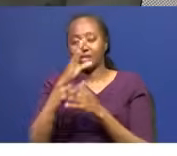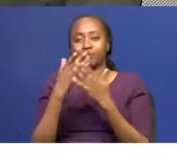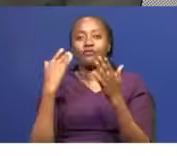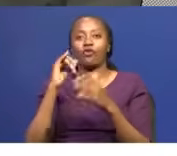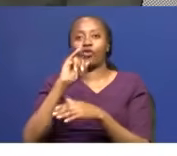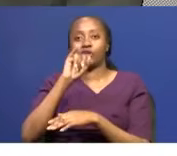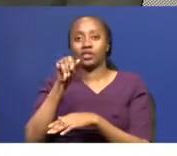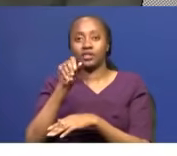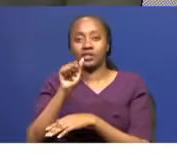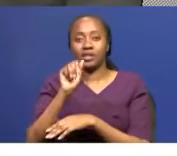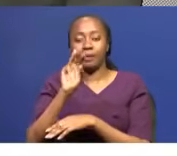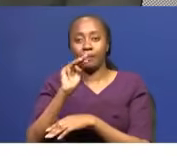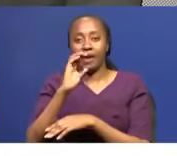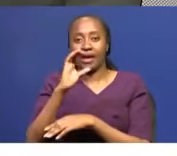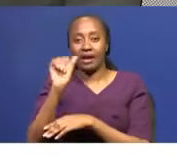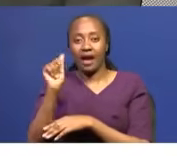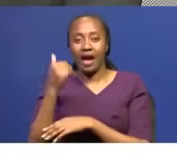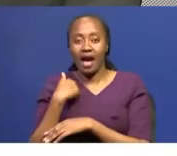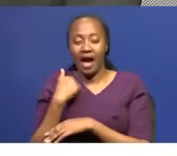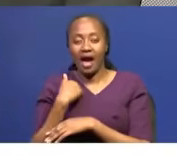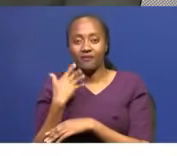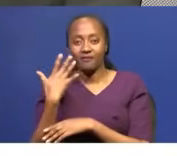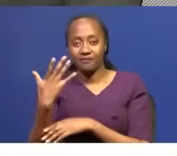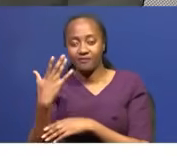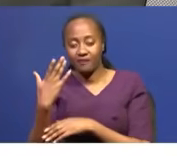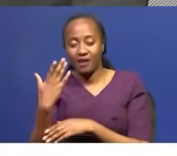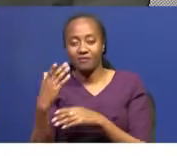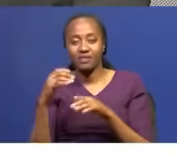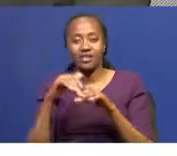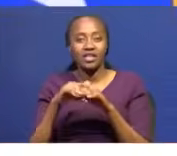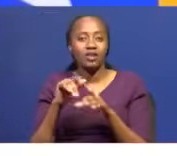of 5 gold medals in the 100 meters.